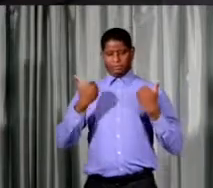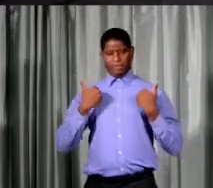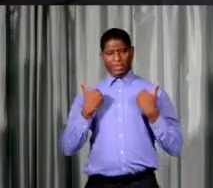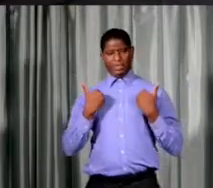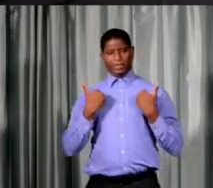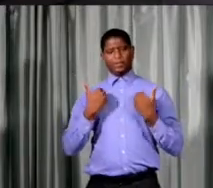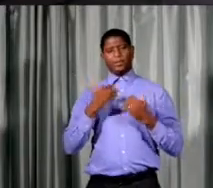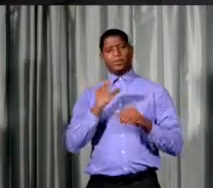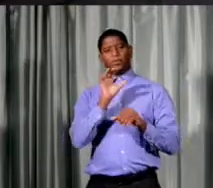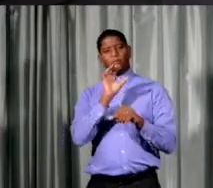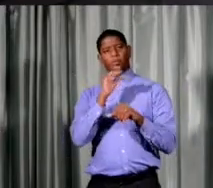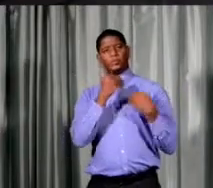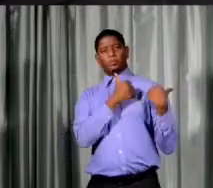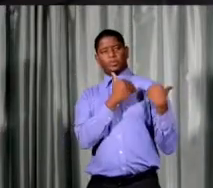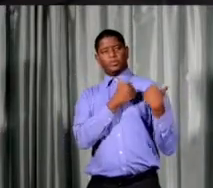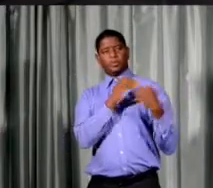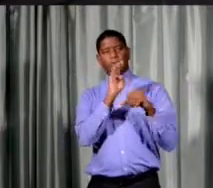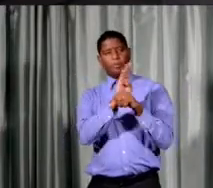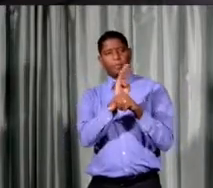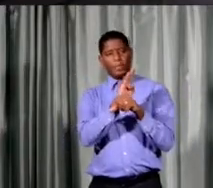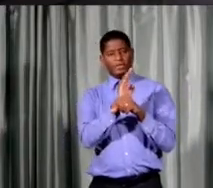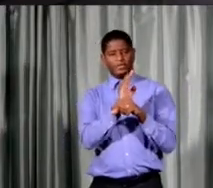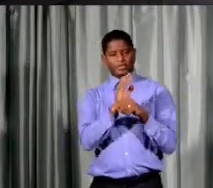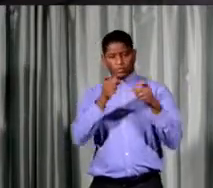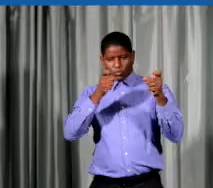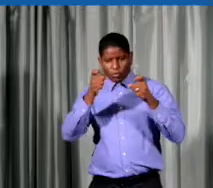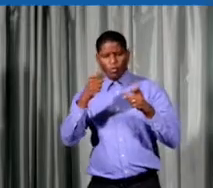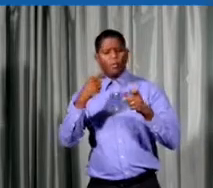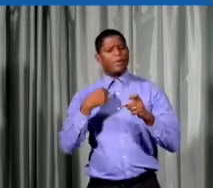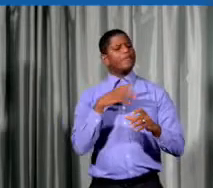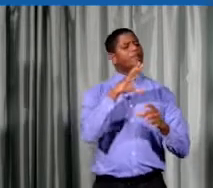involved. Right?